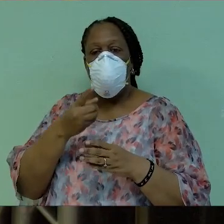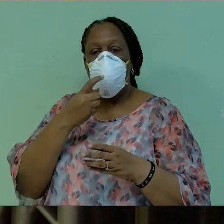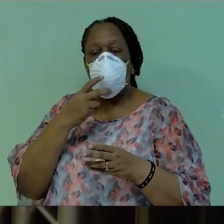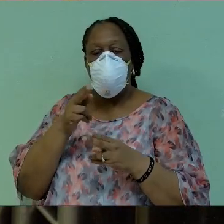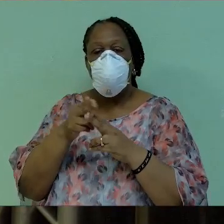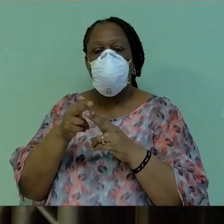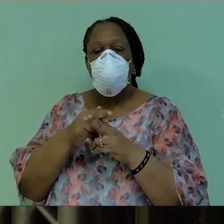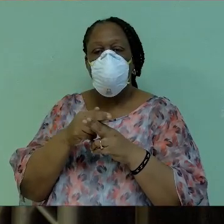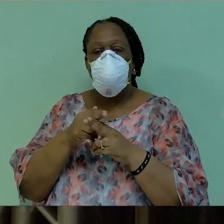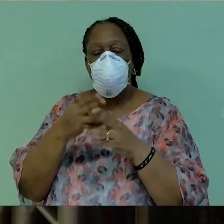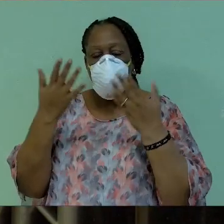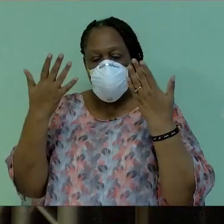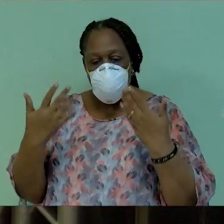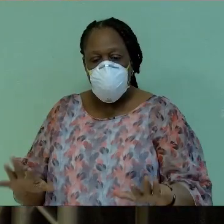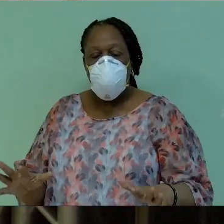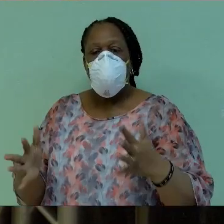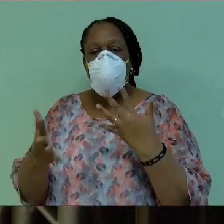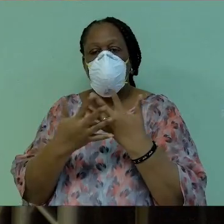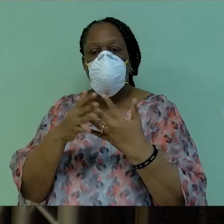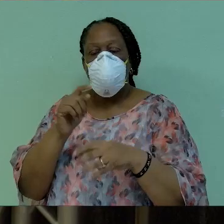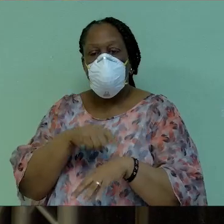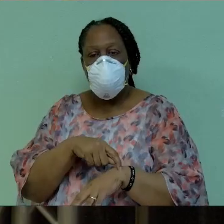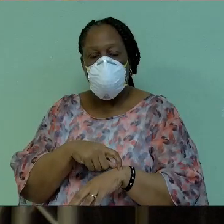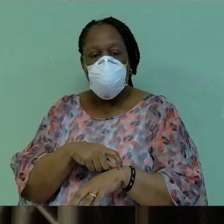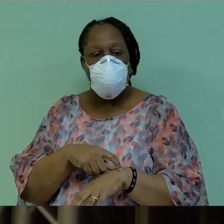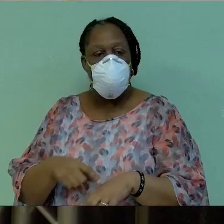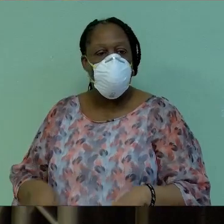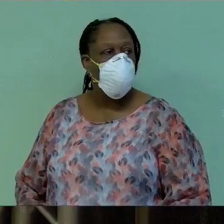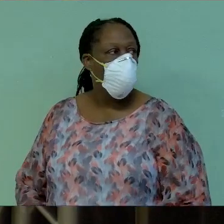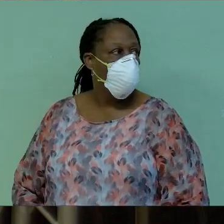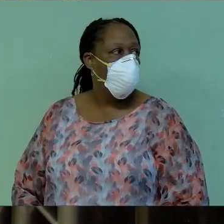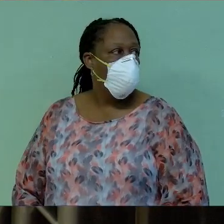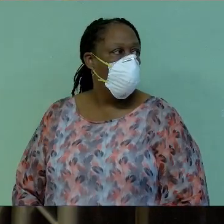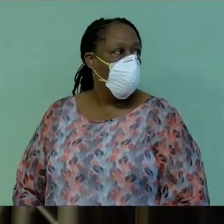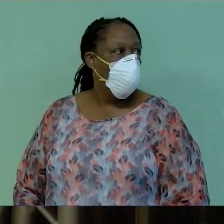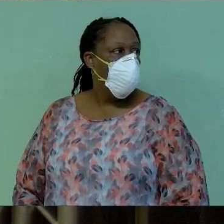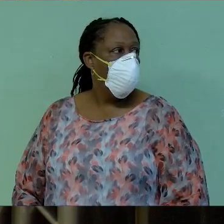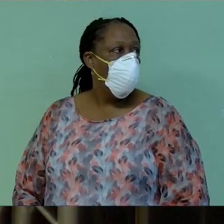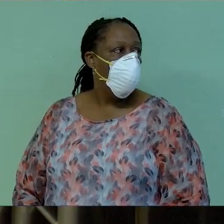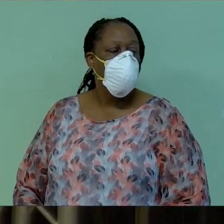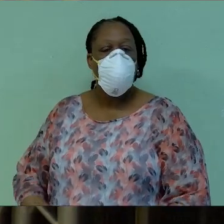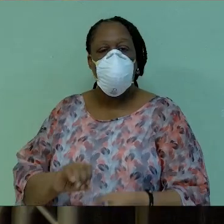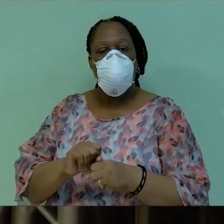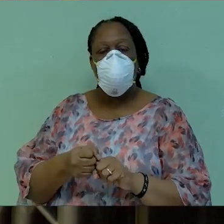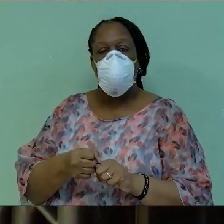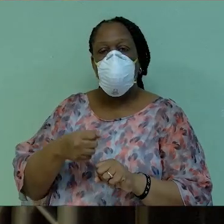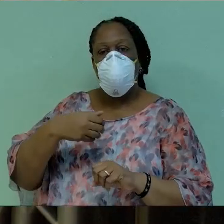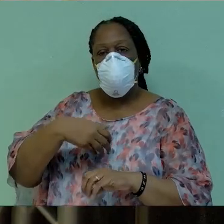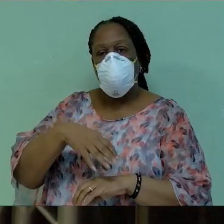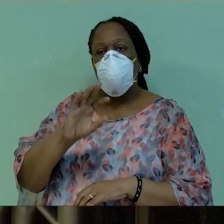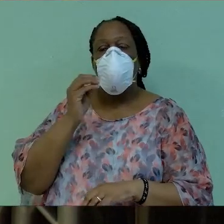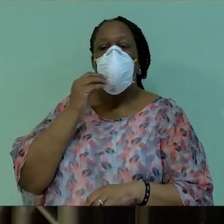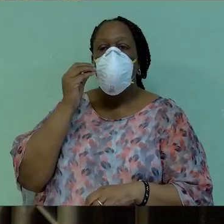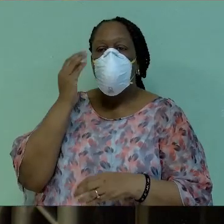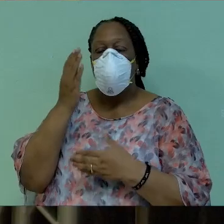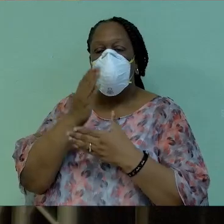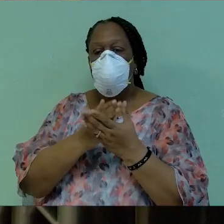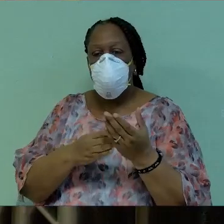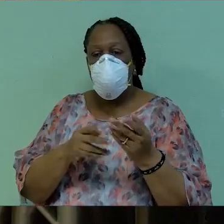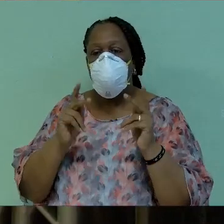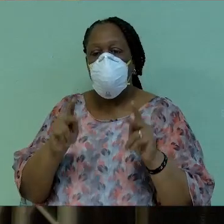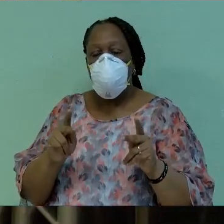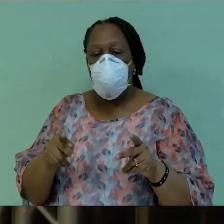their sentence, ending of their sentence. So we were able to do that. We have some countries like Trinidad,